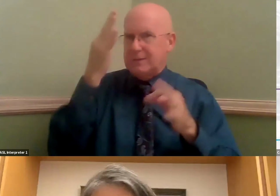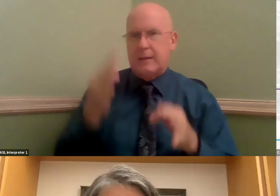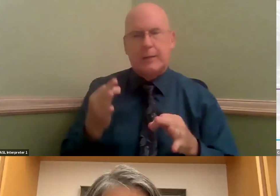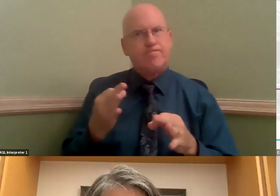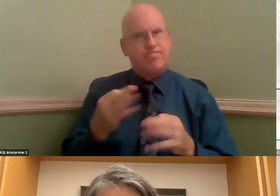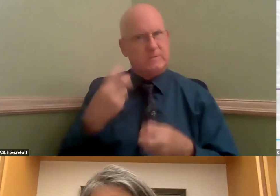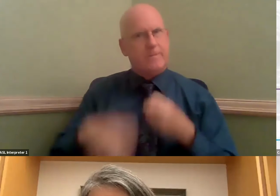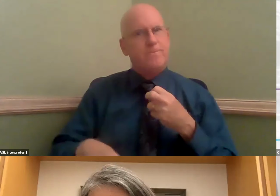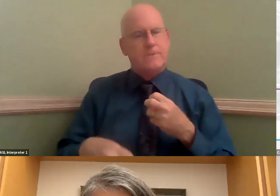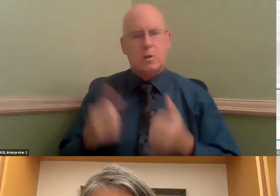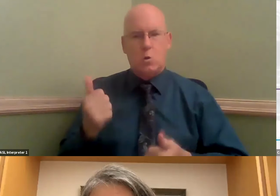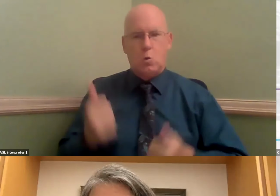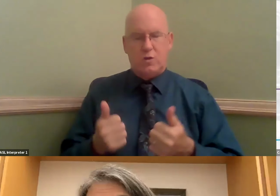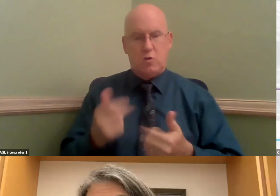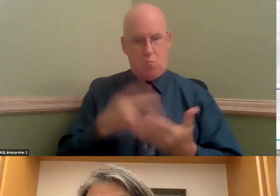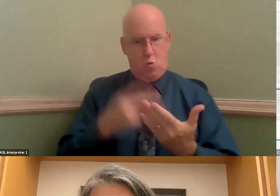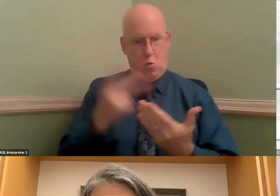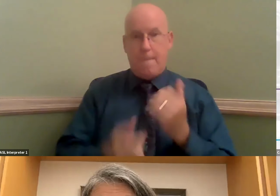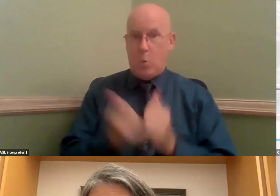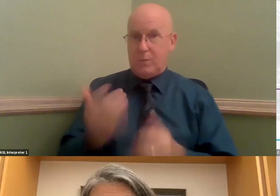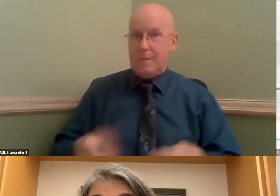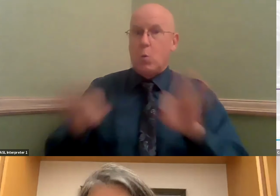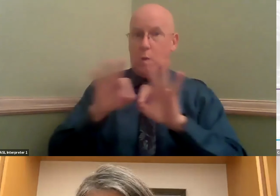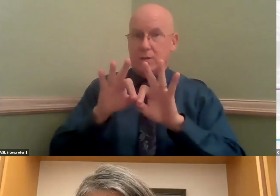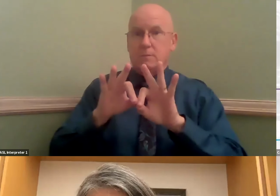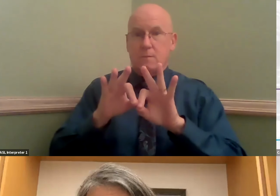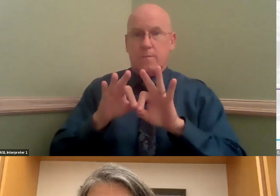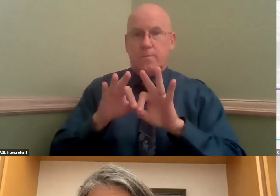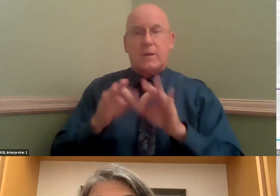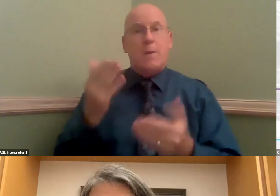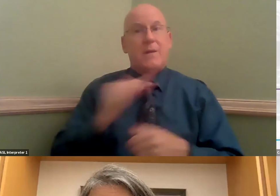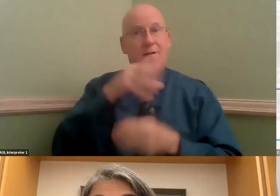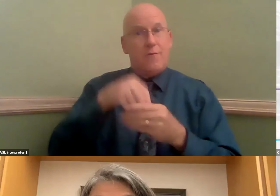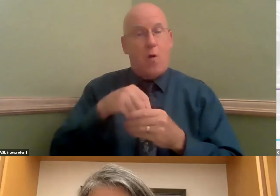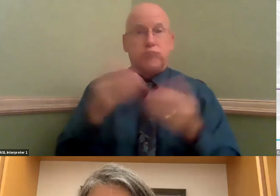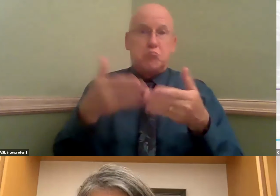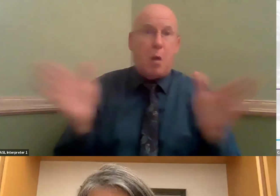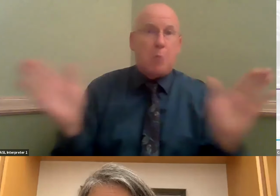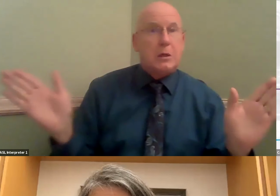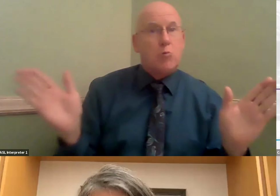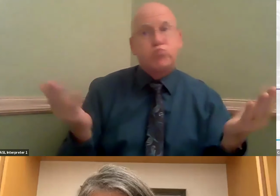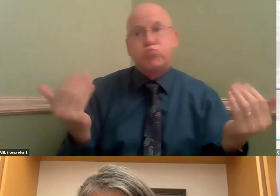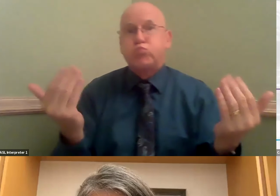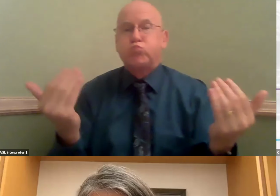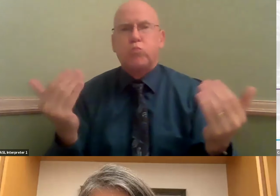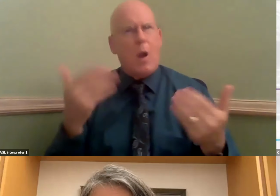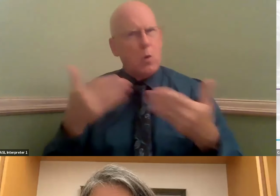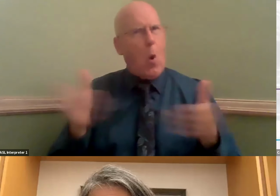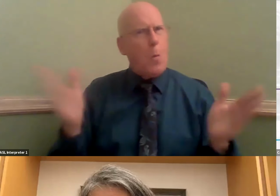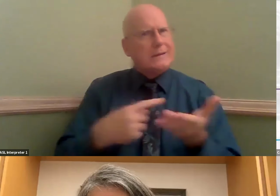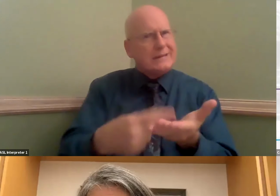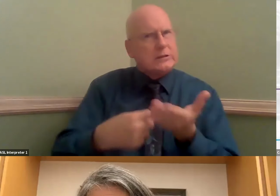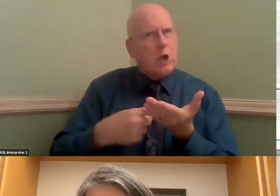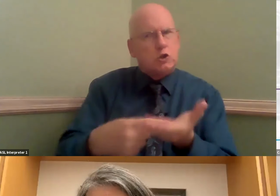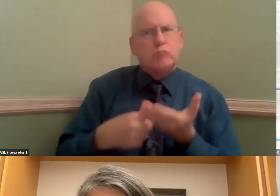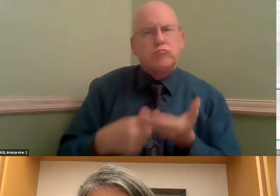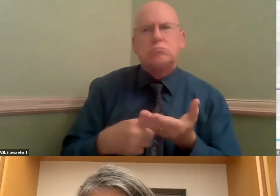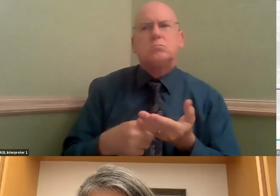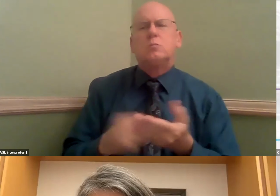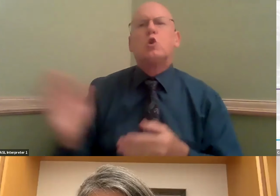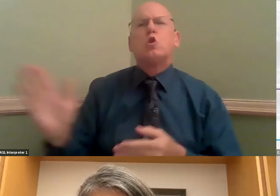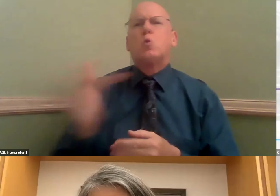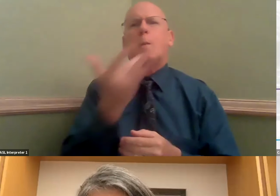which programs are most essential. We'll have to be involving the public. And I will have a conversation with the public about what are the